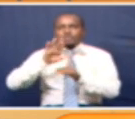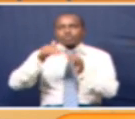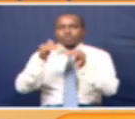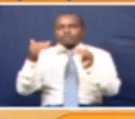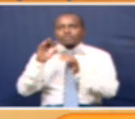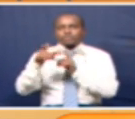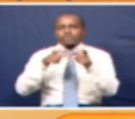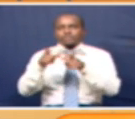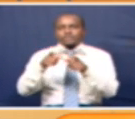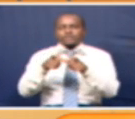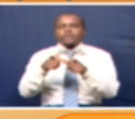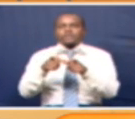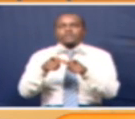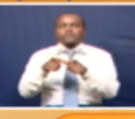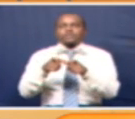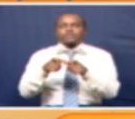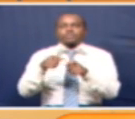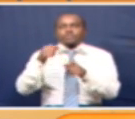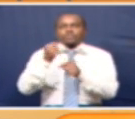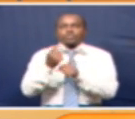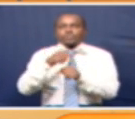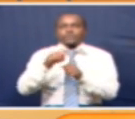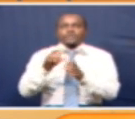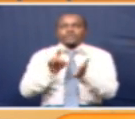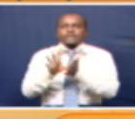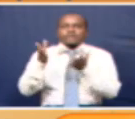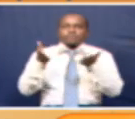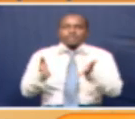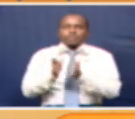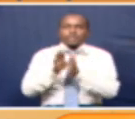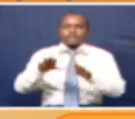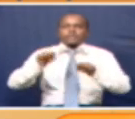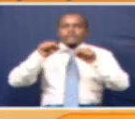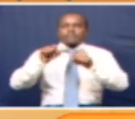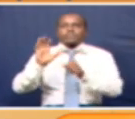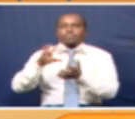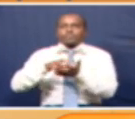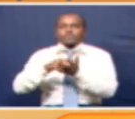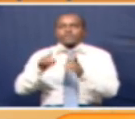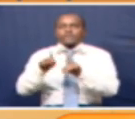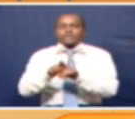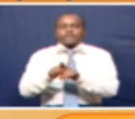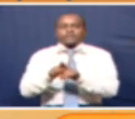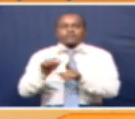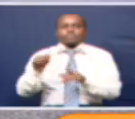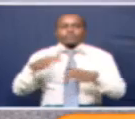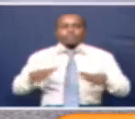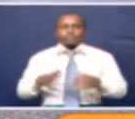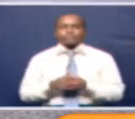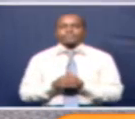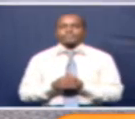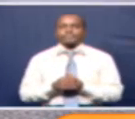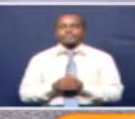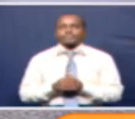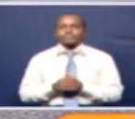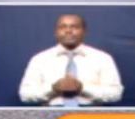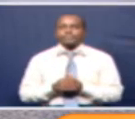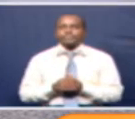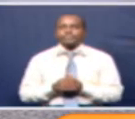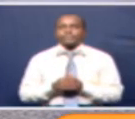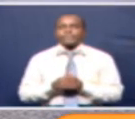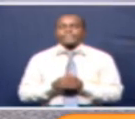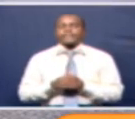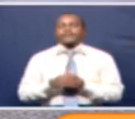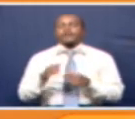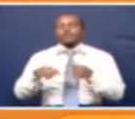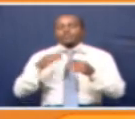levels of government. Do we sack them now and take up their positions as a people? Keep talking to us, as I say. Text us